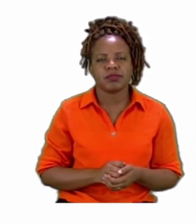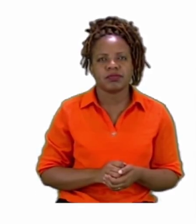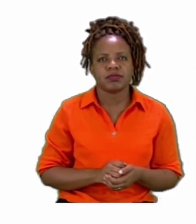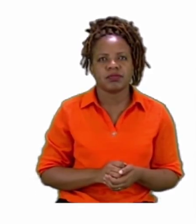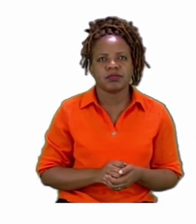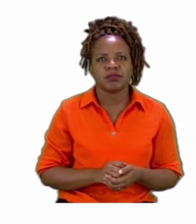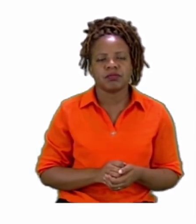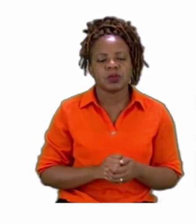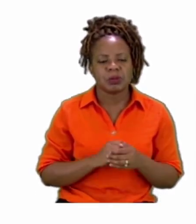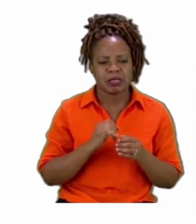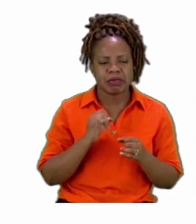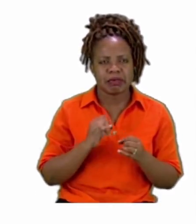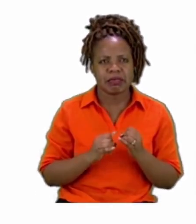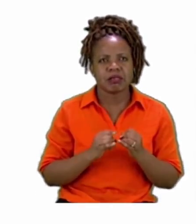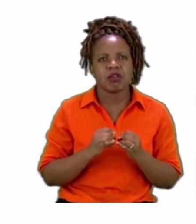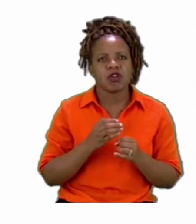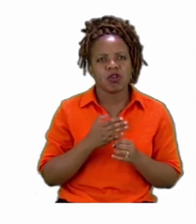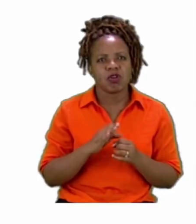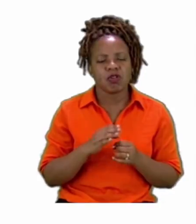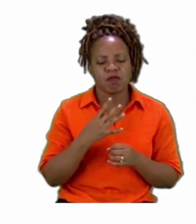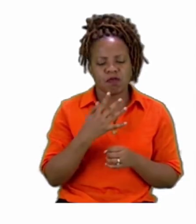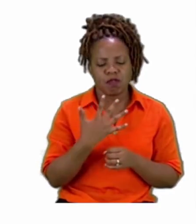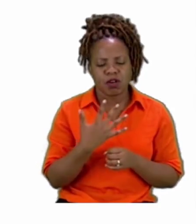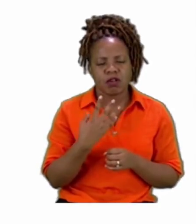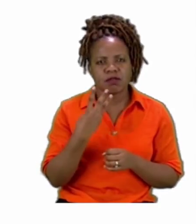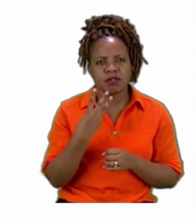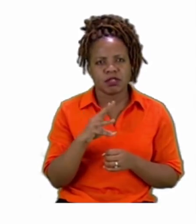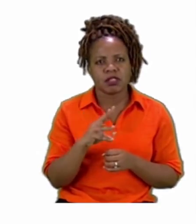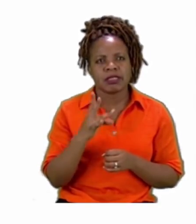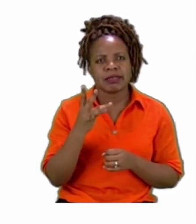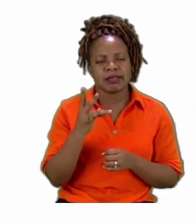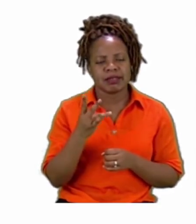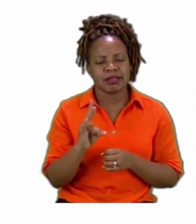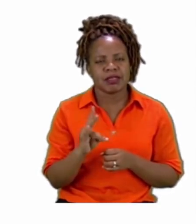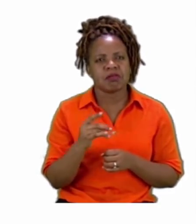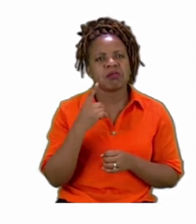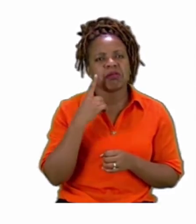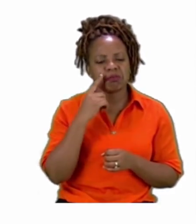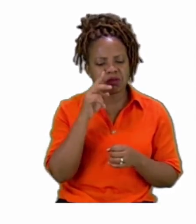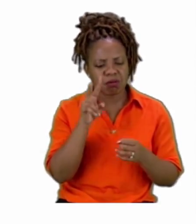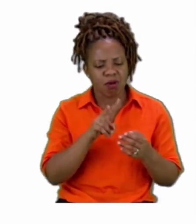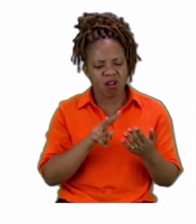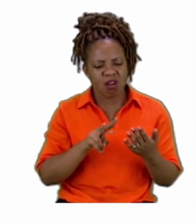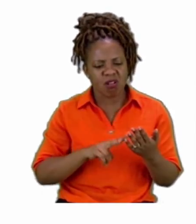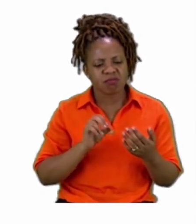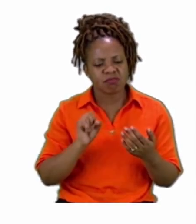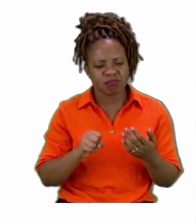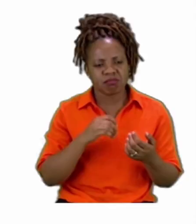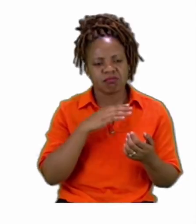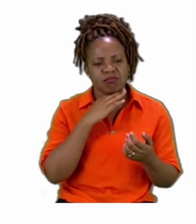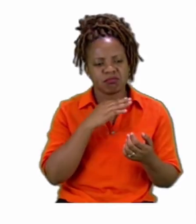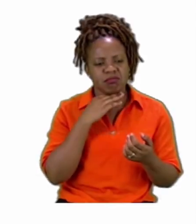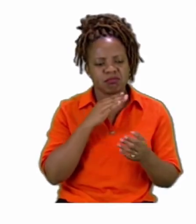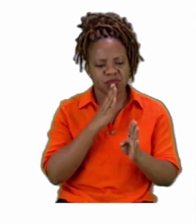makes sense. Then after that, I would like you to copy the sentences as they are in the correct